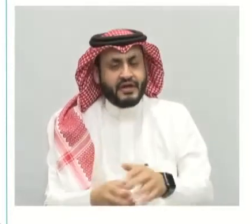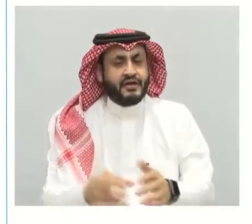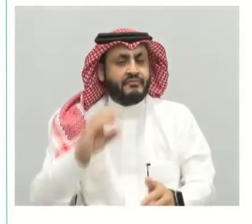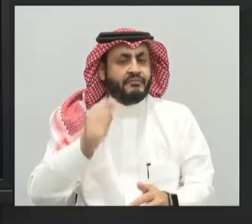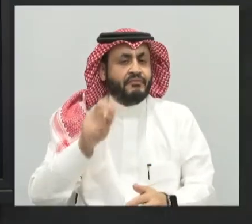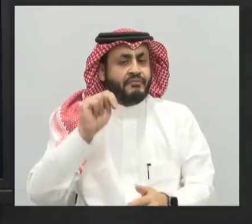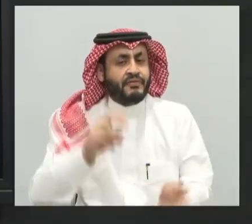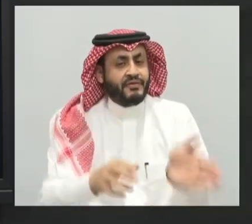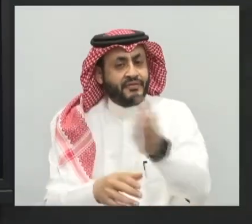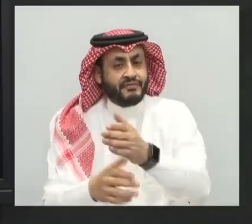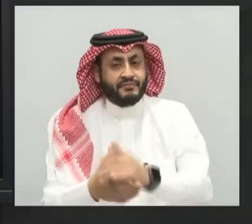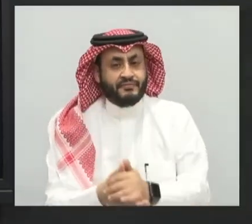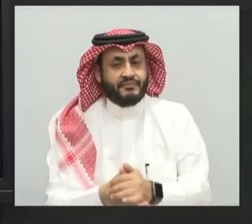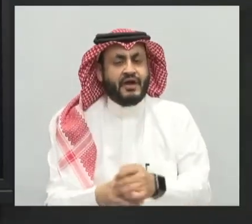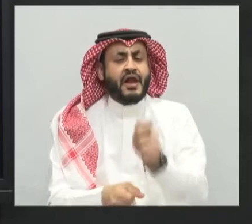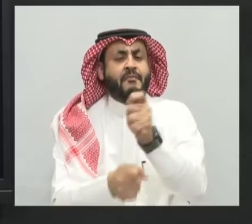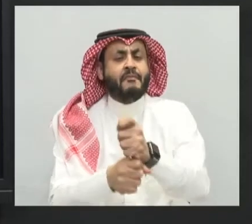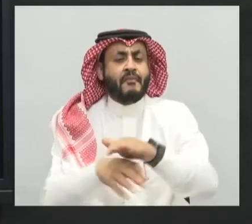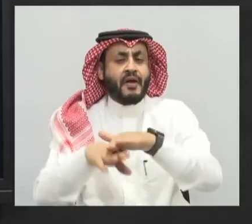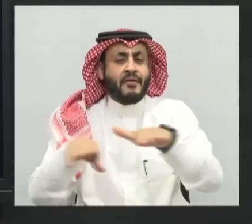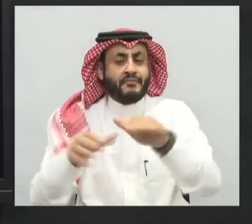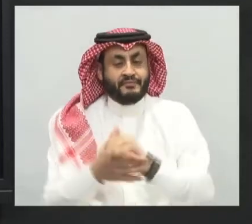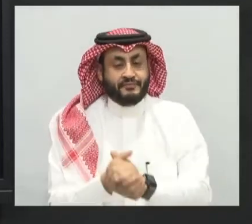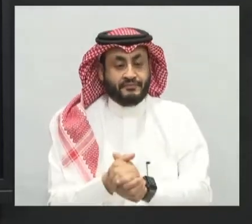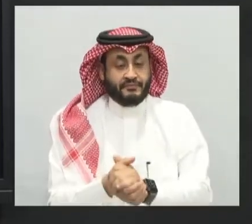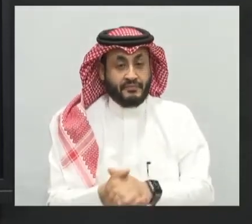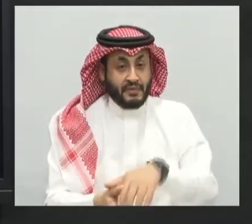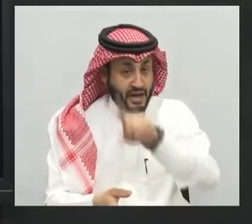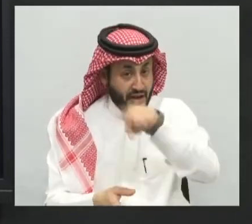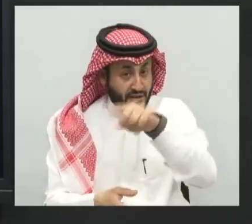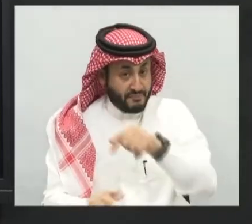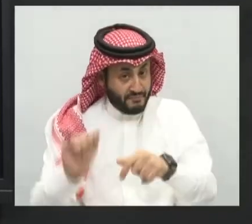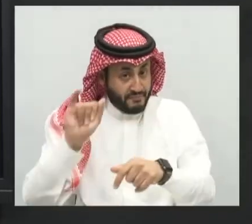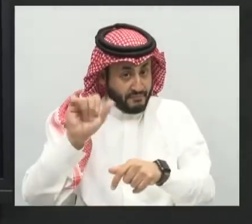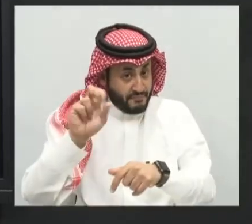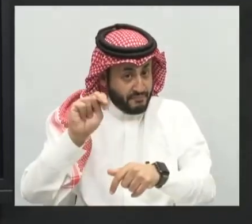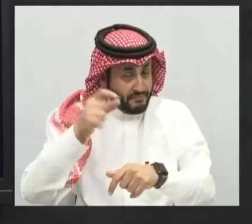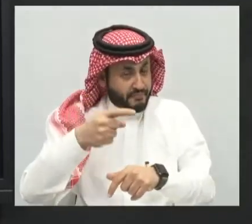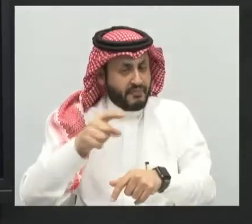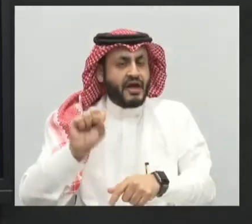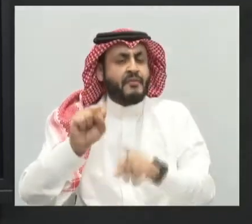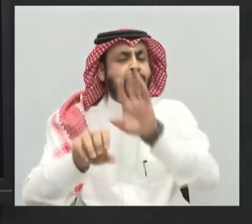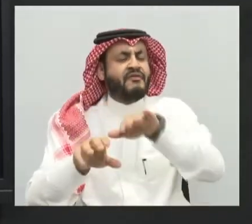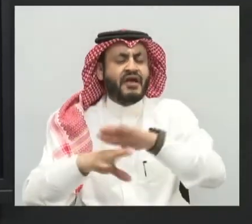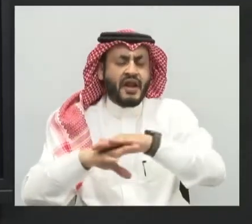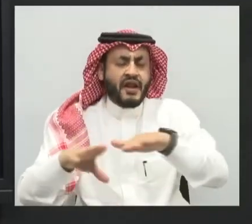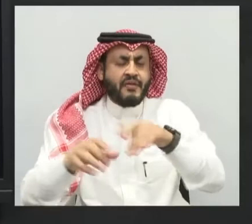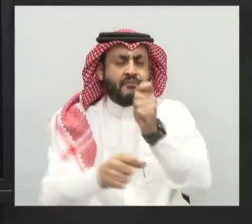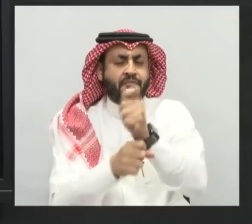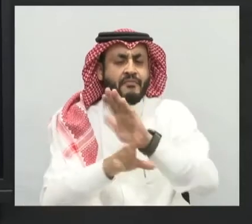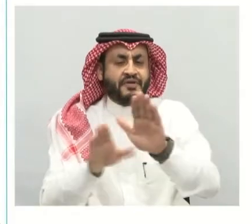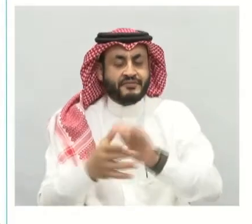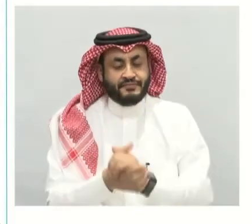can, and then a regular verb. We don't have to add anything to the verb. For example, we would